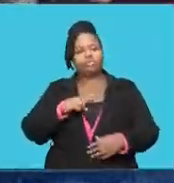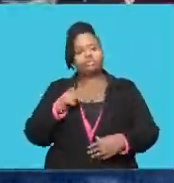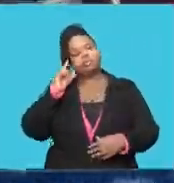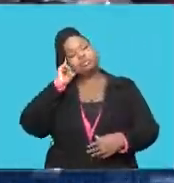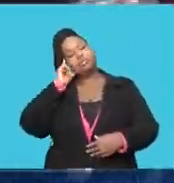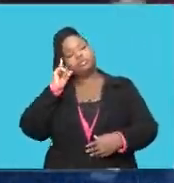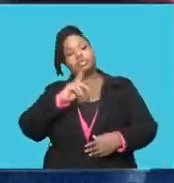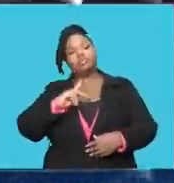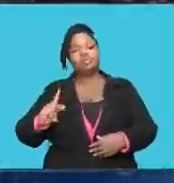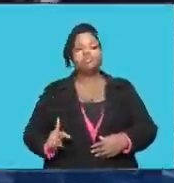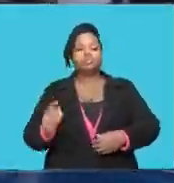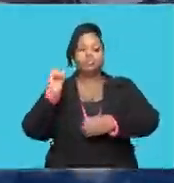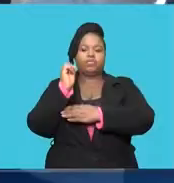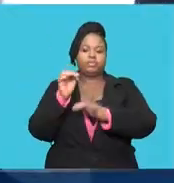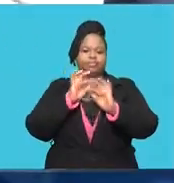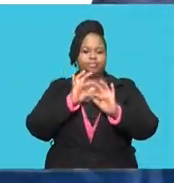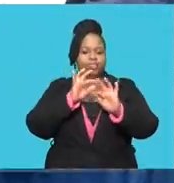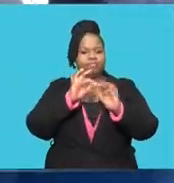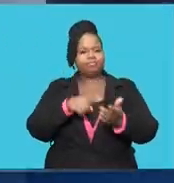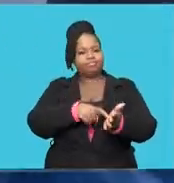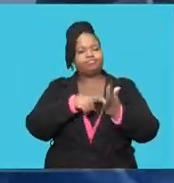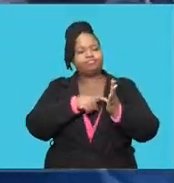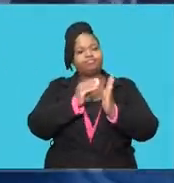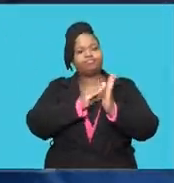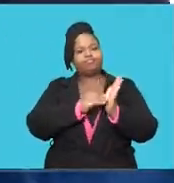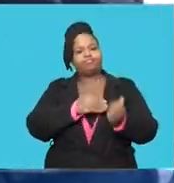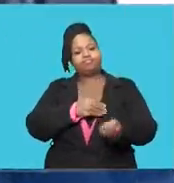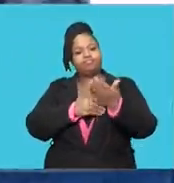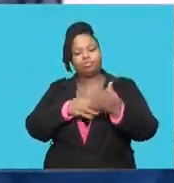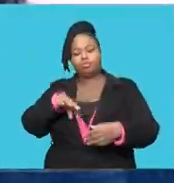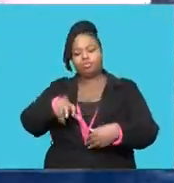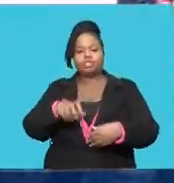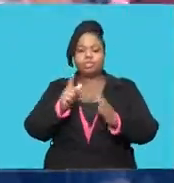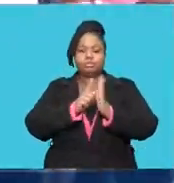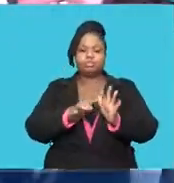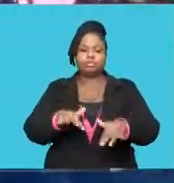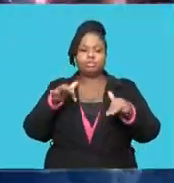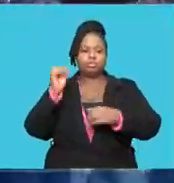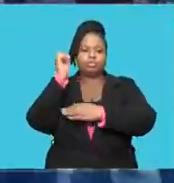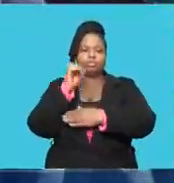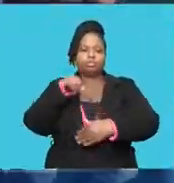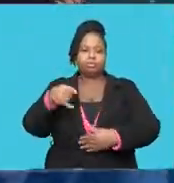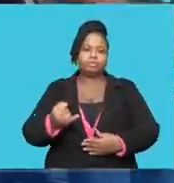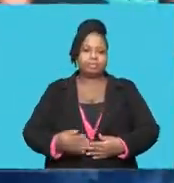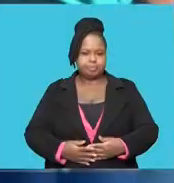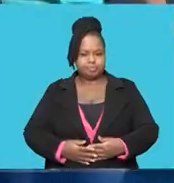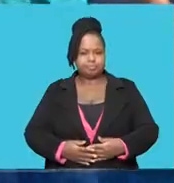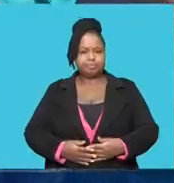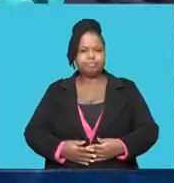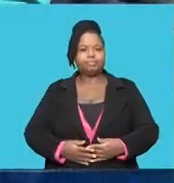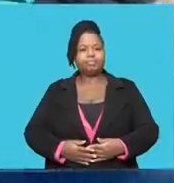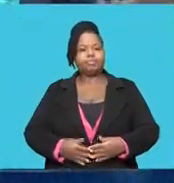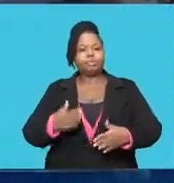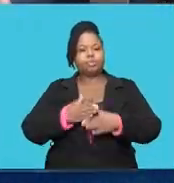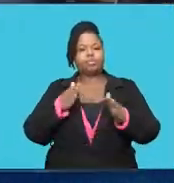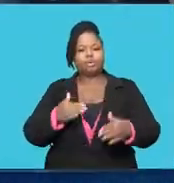the Premier's office to marching to deliver a memorandum to the provincial legislature's office in Johannesburg. The workers who served